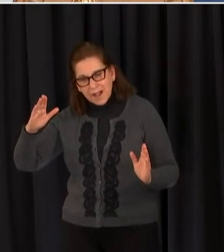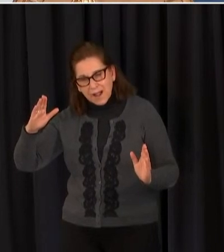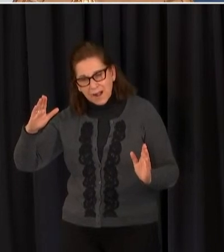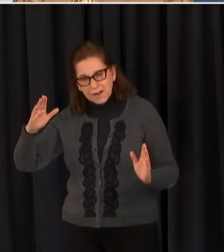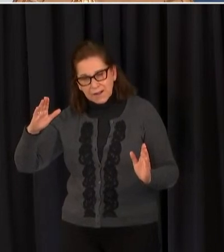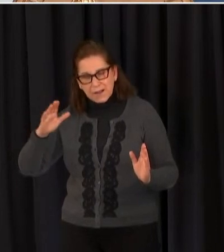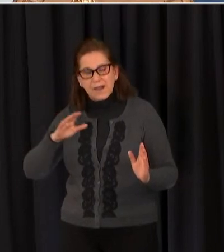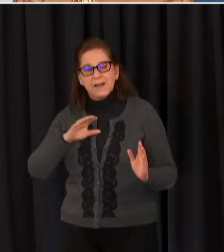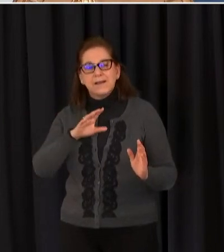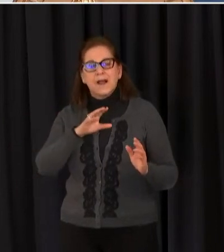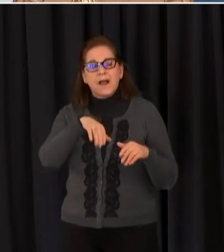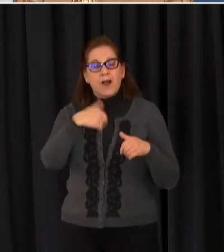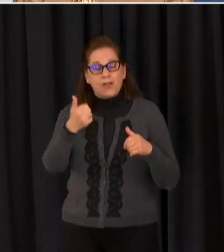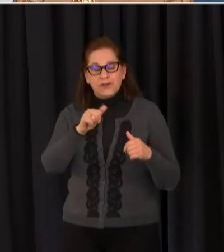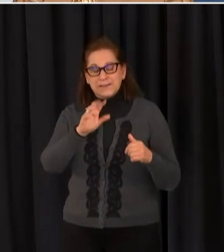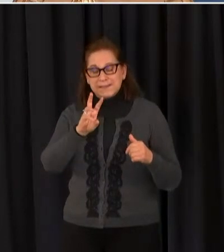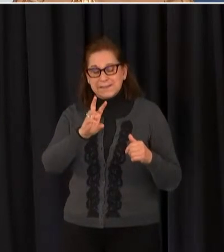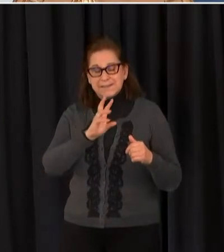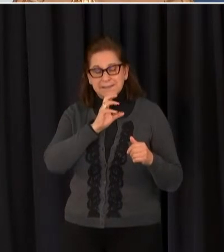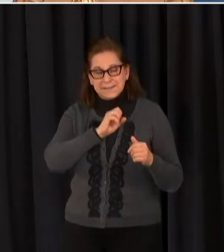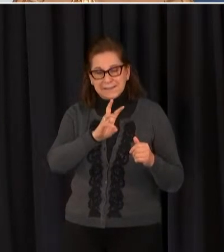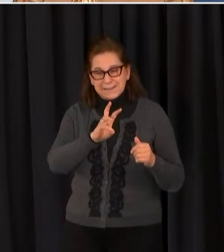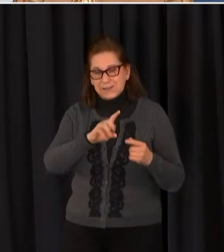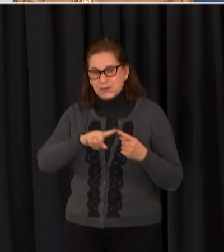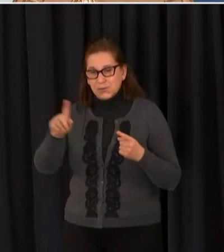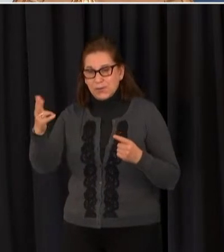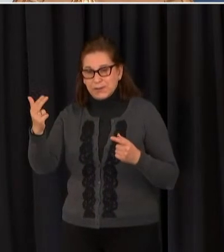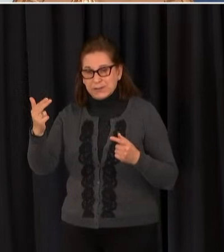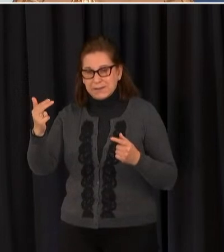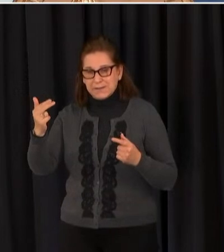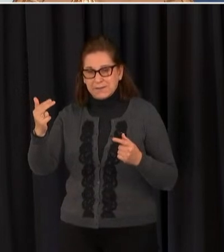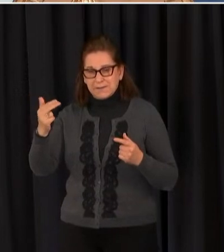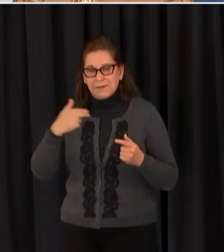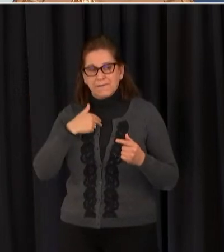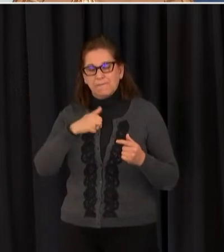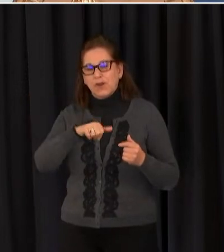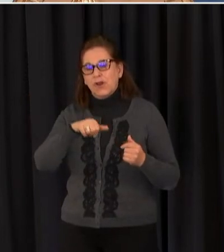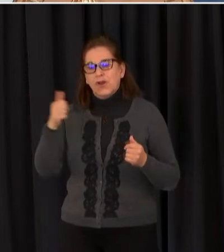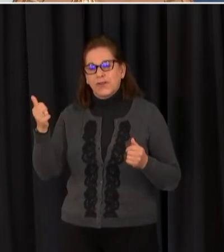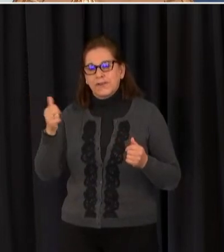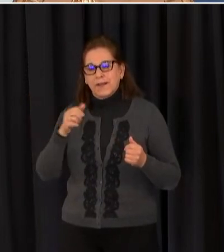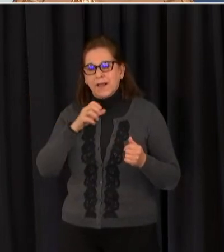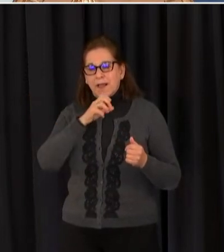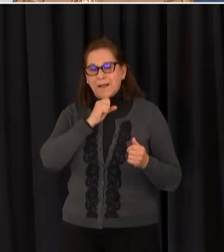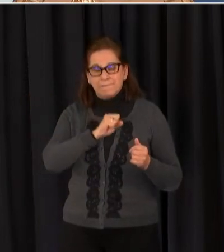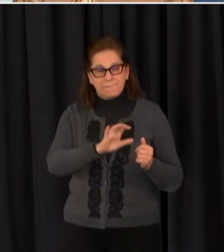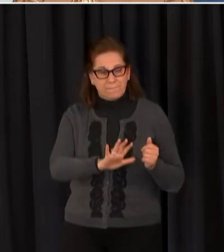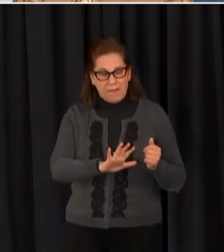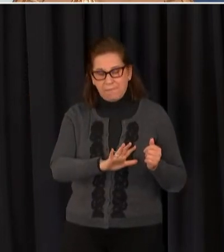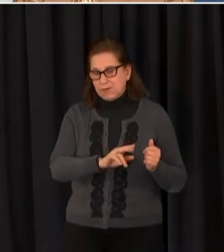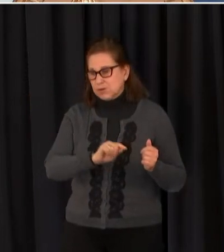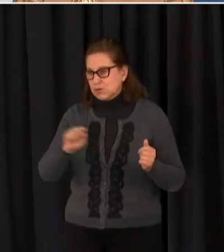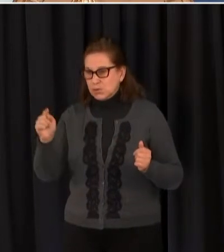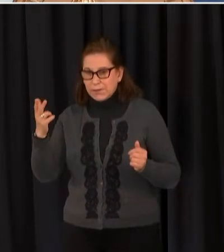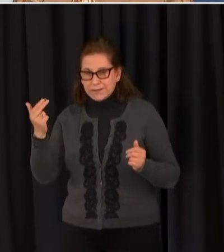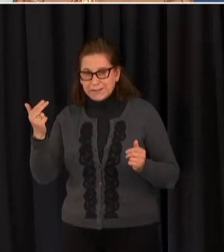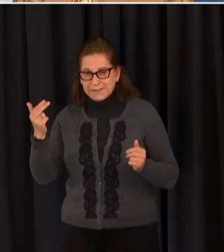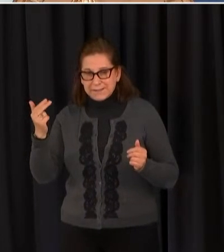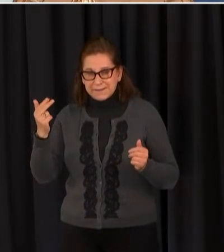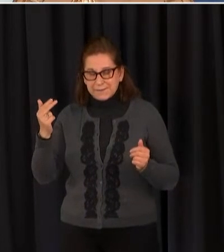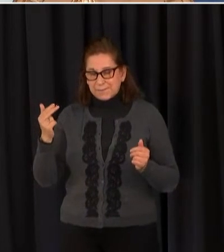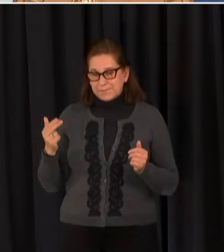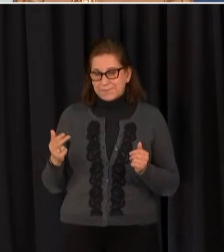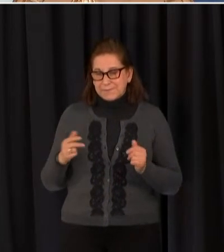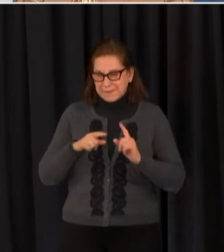therapeutic recreation for ages 5 through 13. On Tuesday, March 23rd at noon,